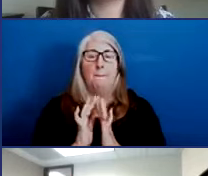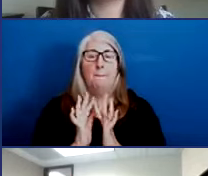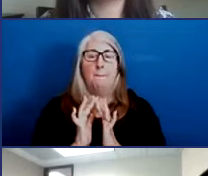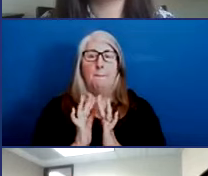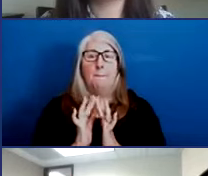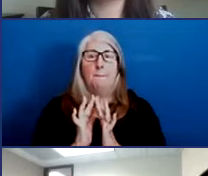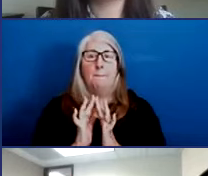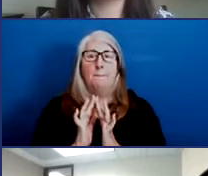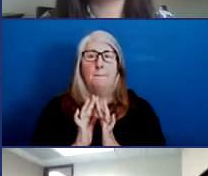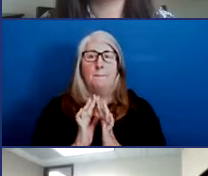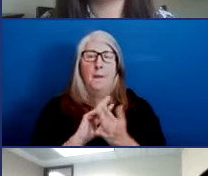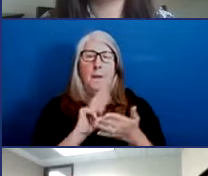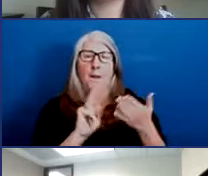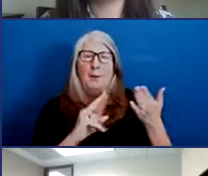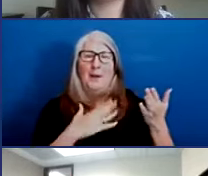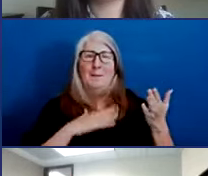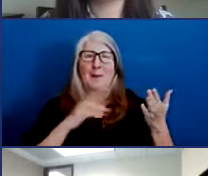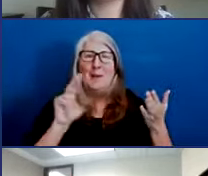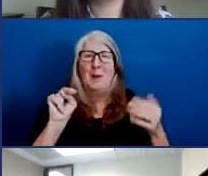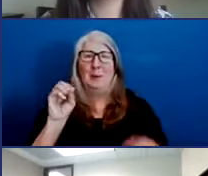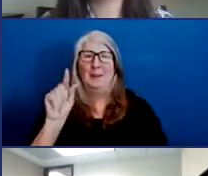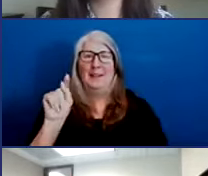looking back at my notes.